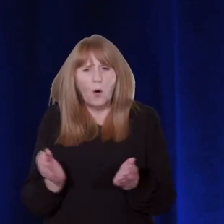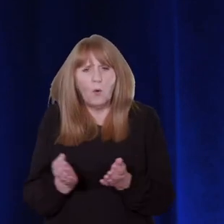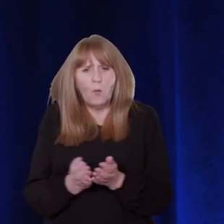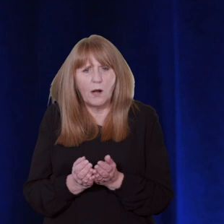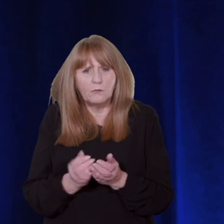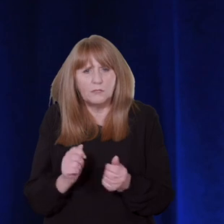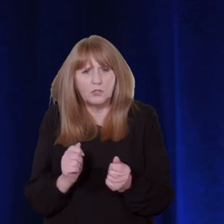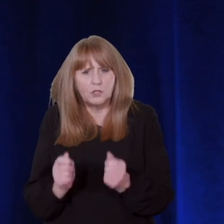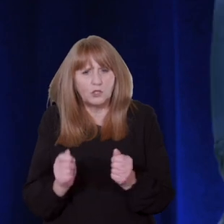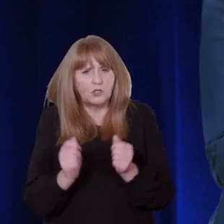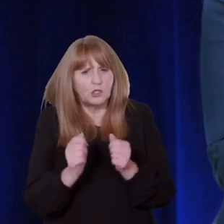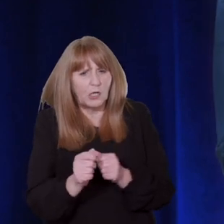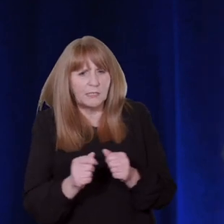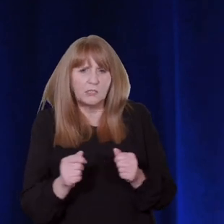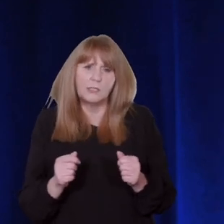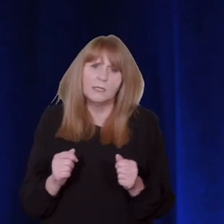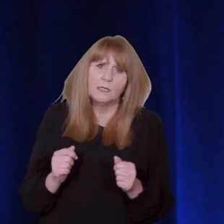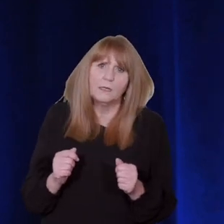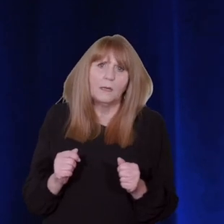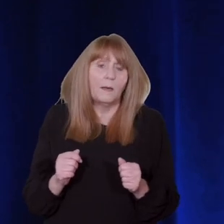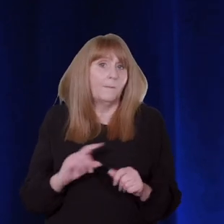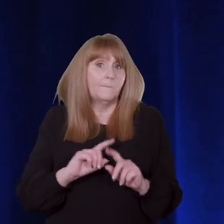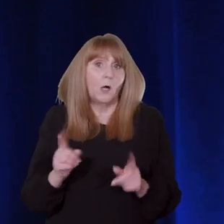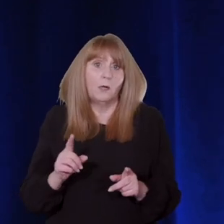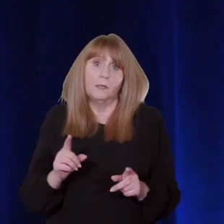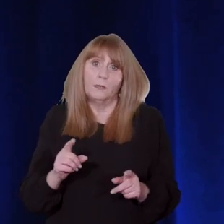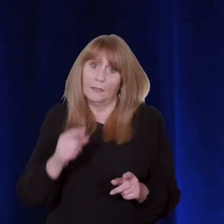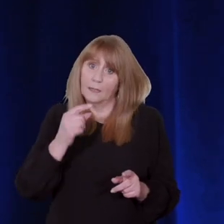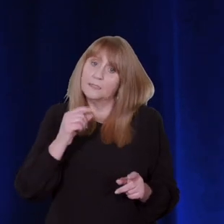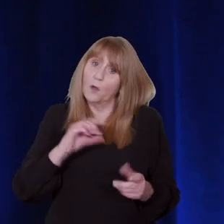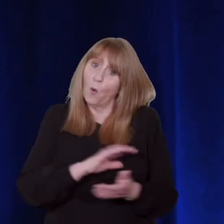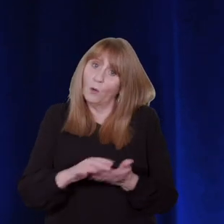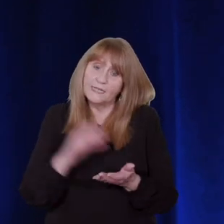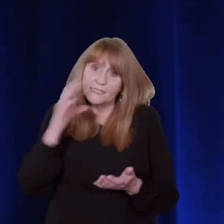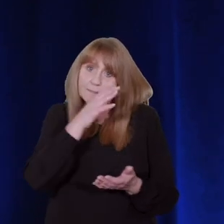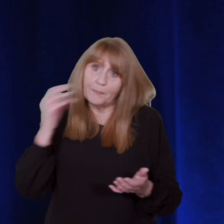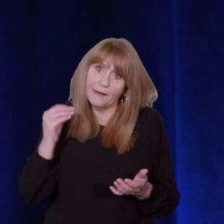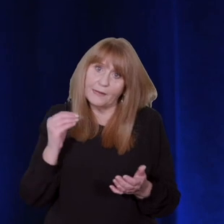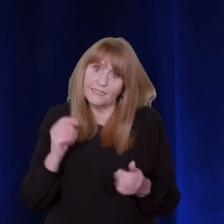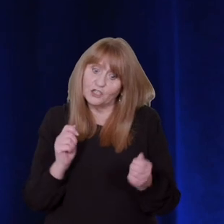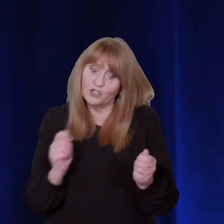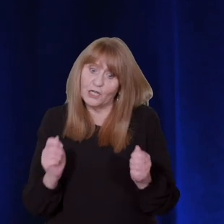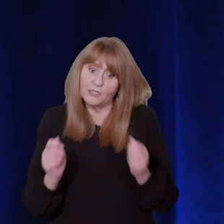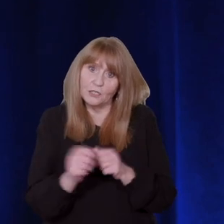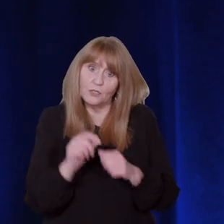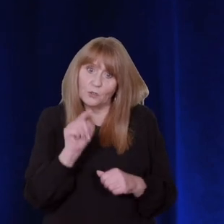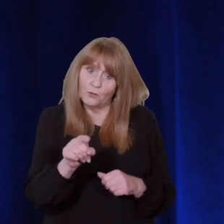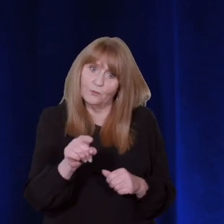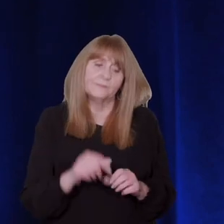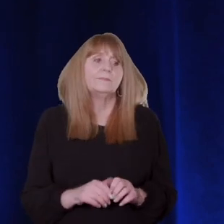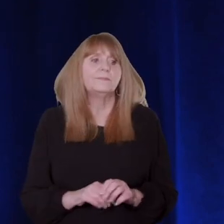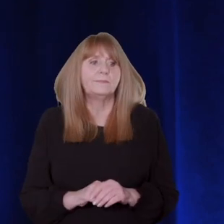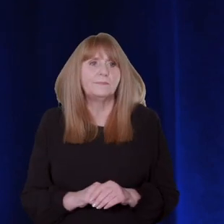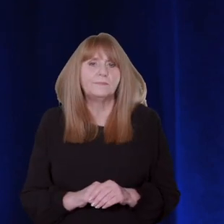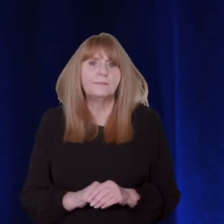to you about taking a different pathway. Reach into the pastors. They would pray for you to hear the direction of the Holy Ghost, to know